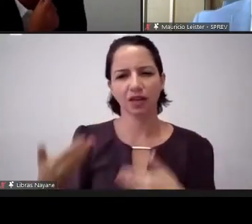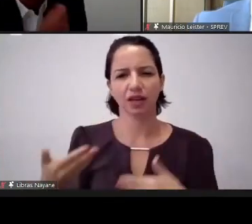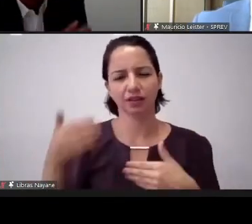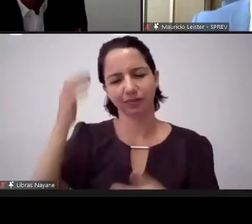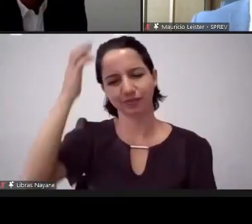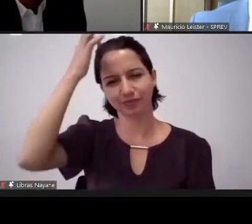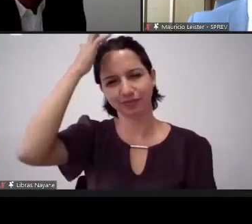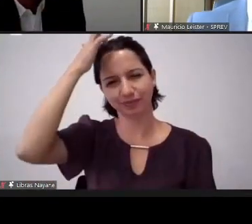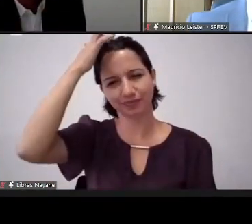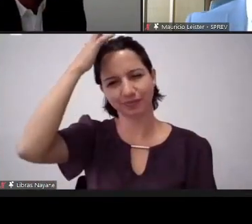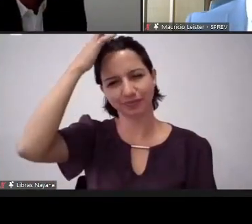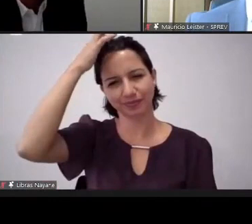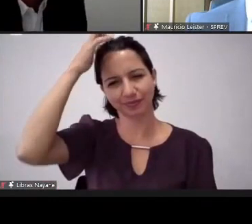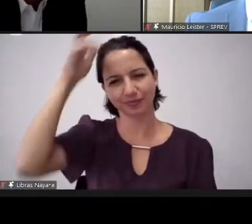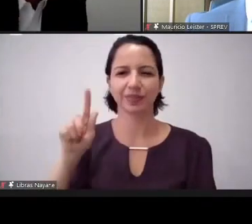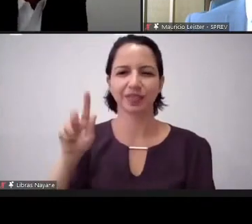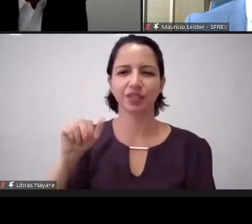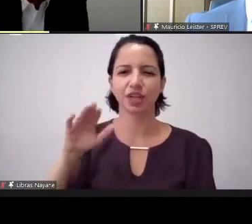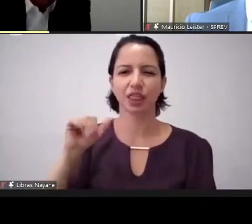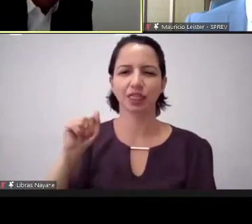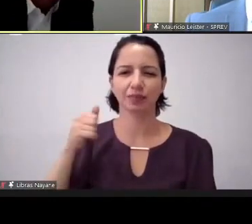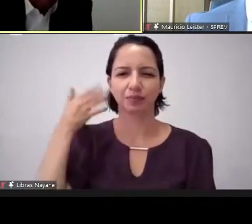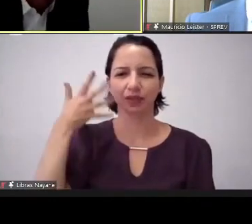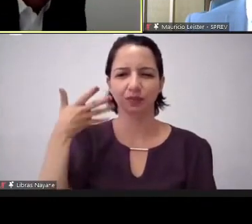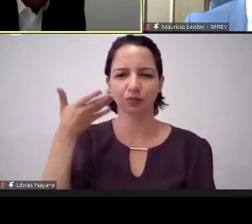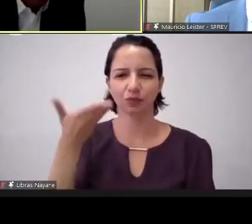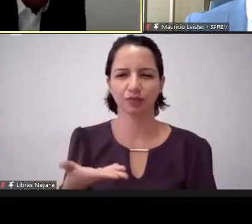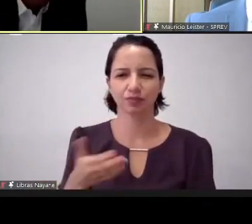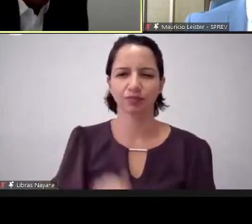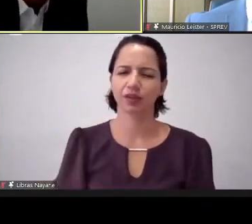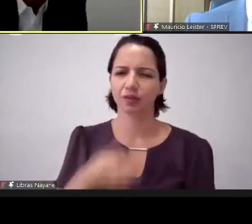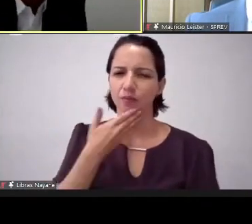Lucio. Thank you for your participation.